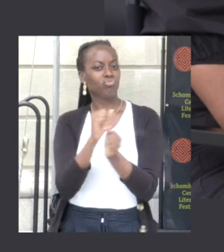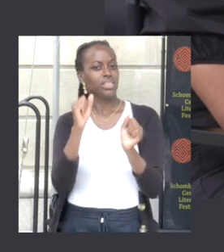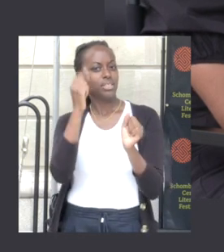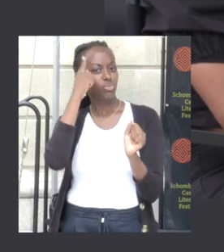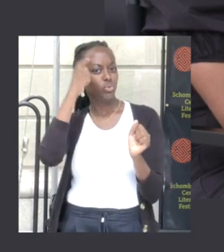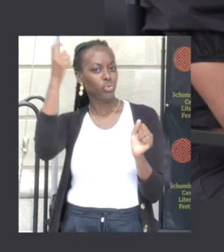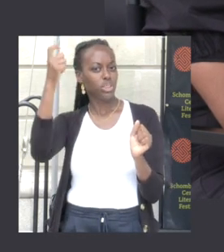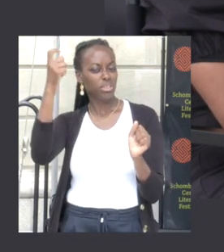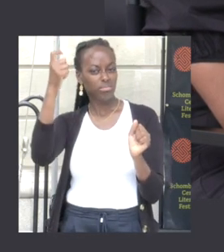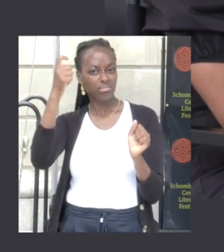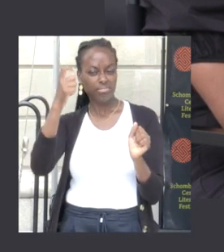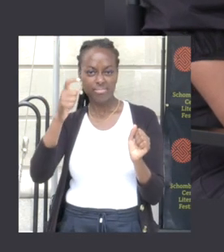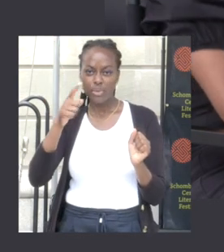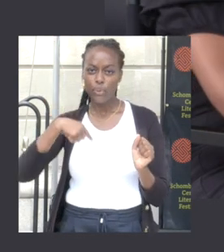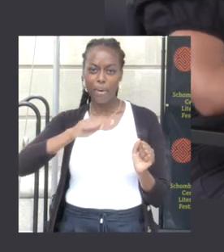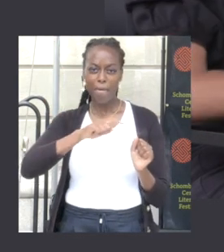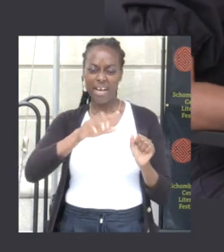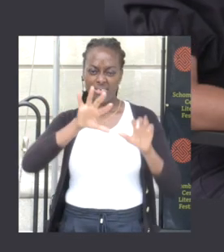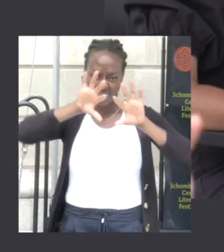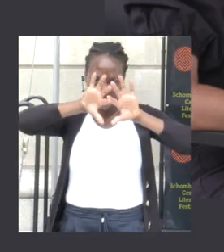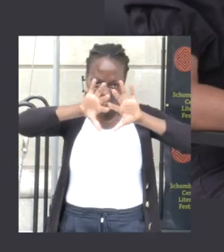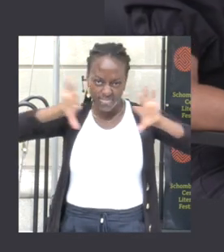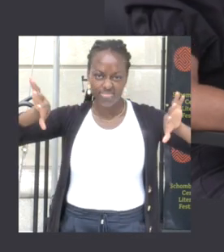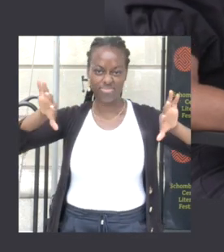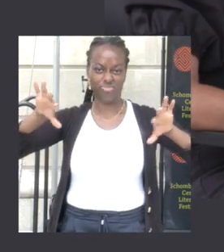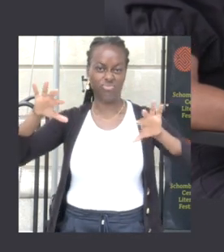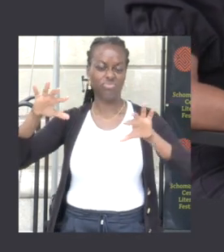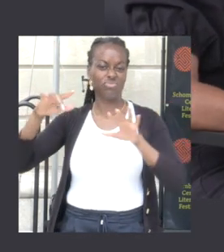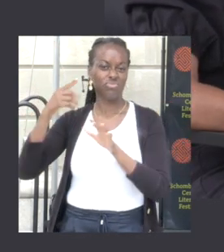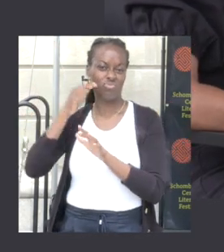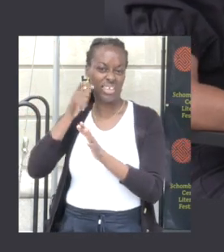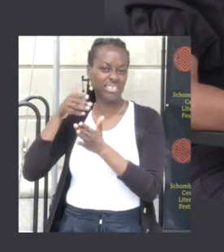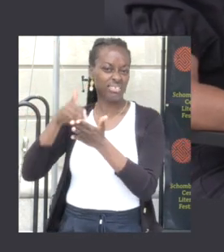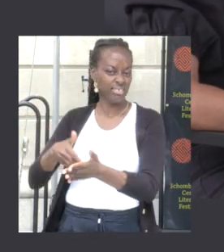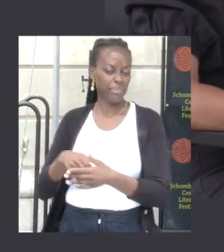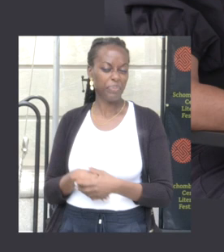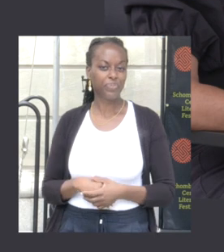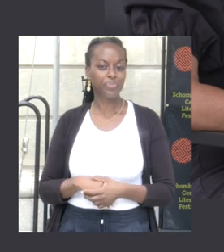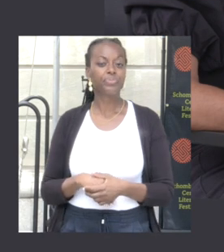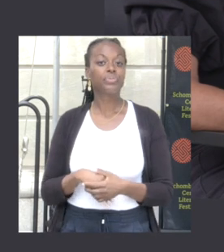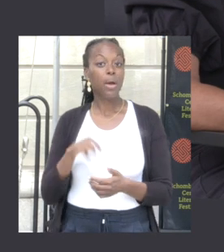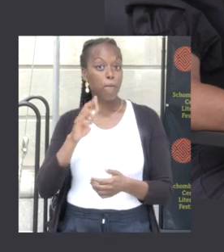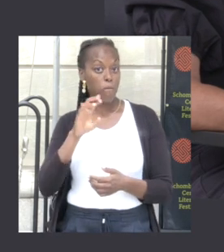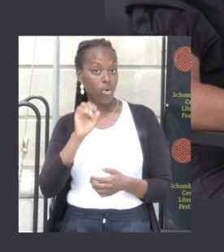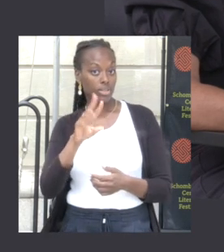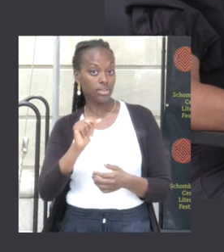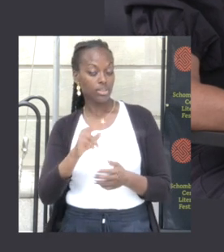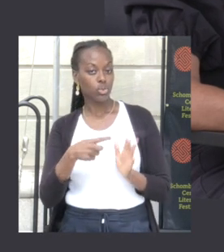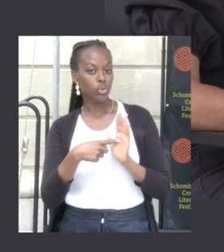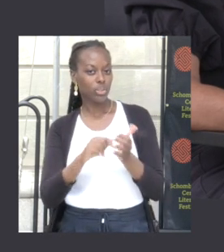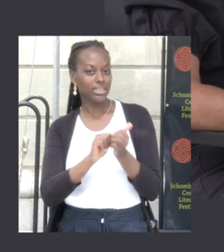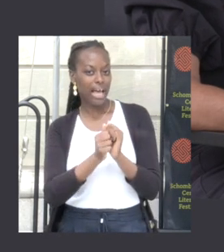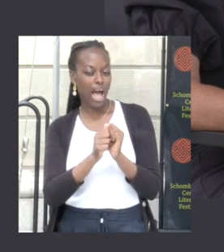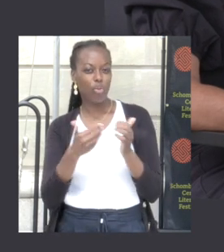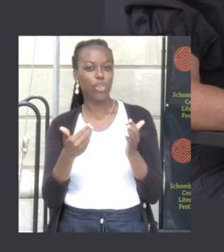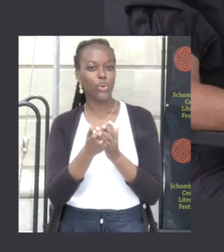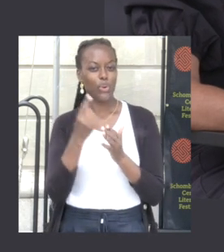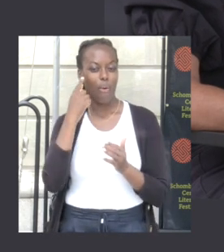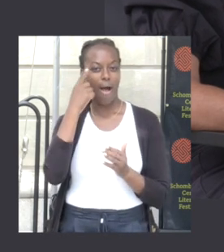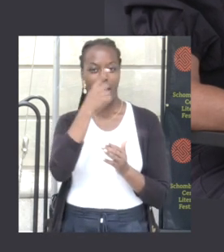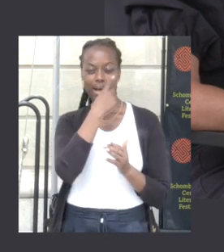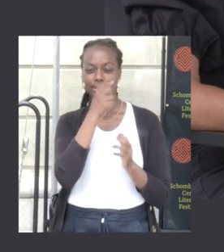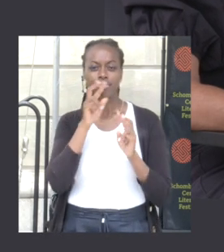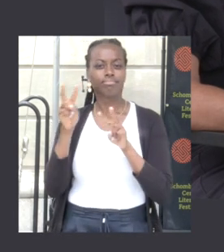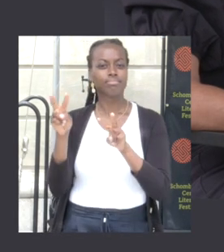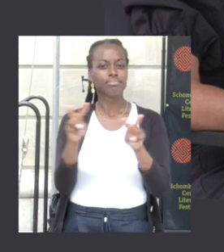the nightmarish distractions of racism. We let Morrison show us how, with a fresh pair of eyes, we can perceive a world full